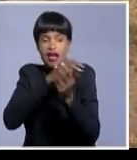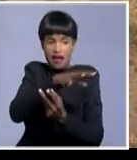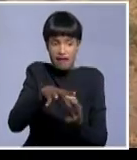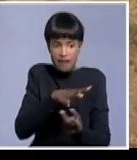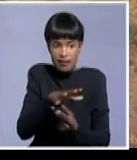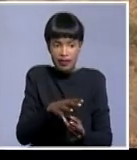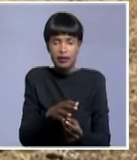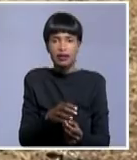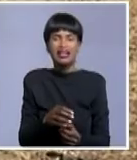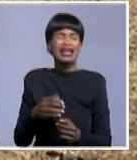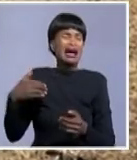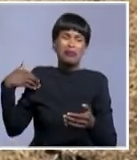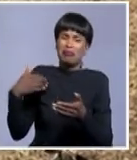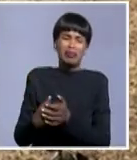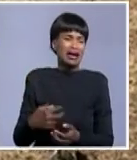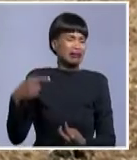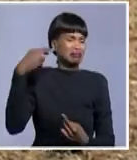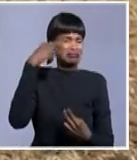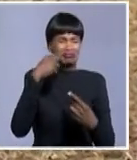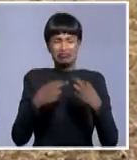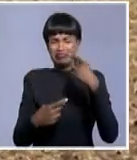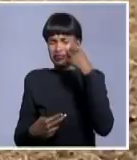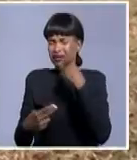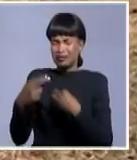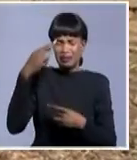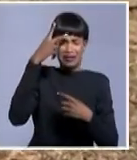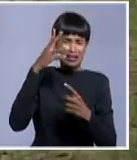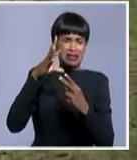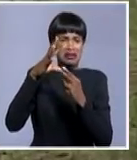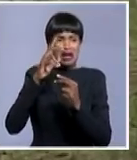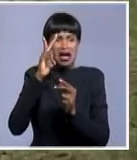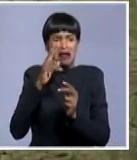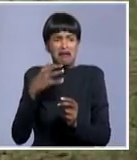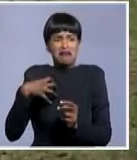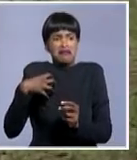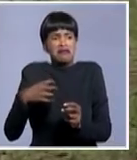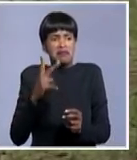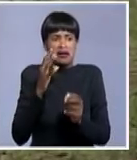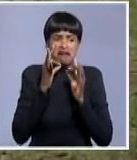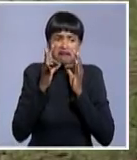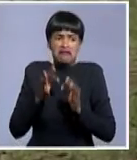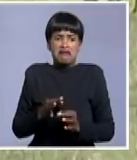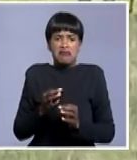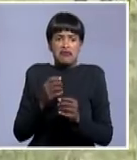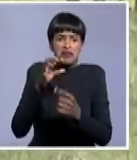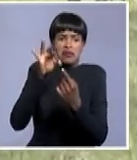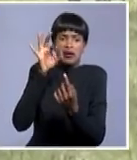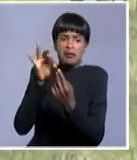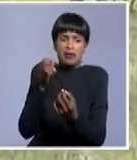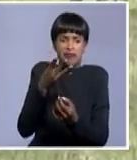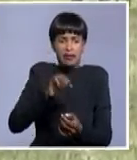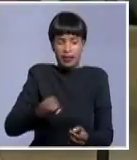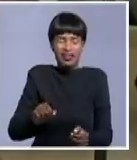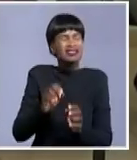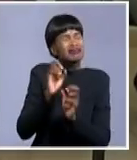There has been criticism that we have been resettling the elite and so on, which to my view, if you look, they